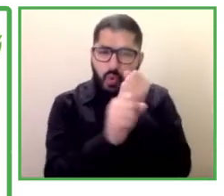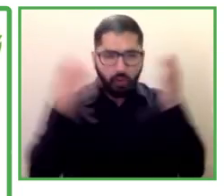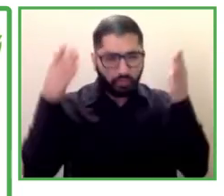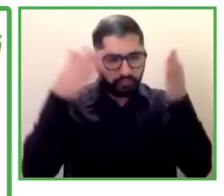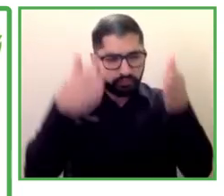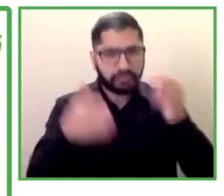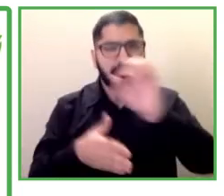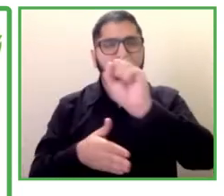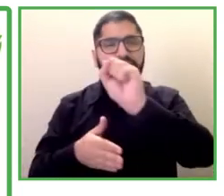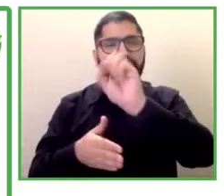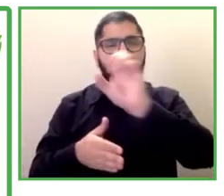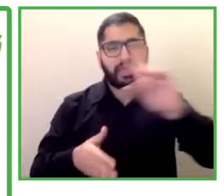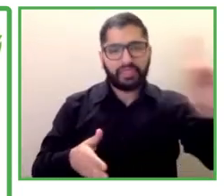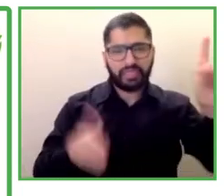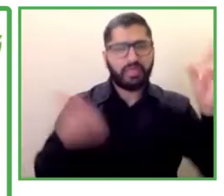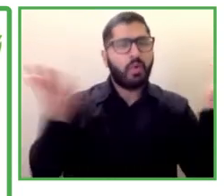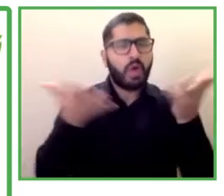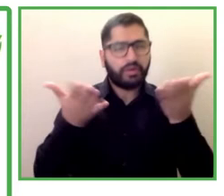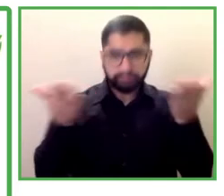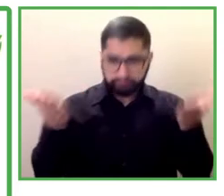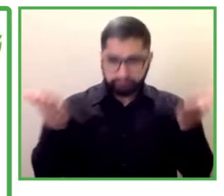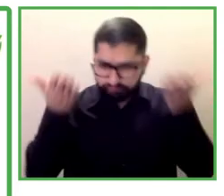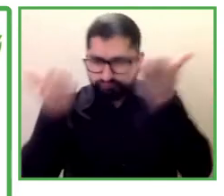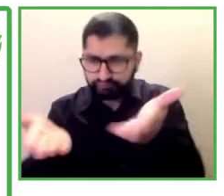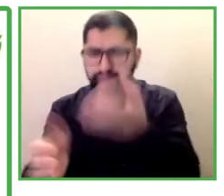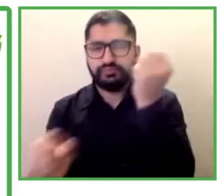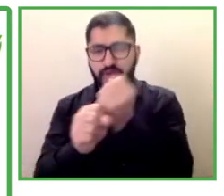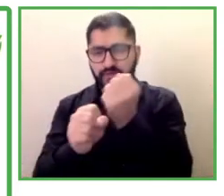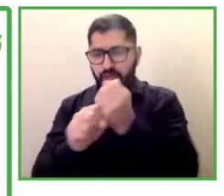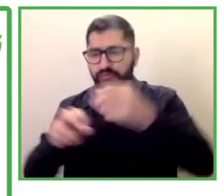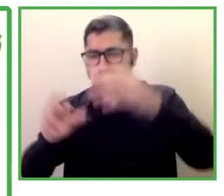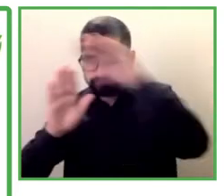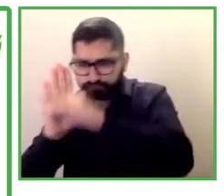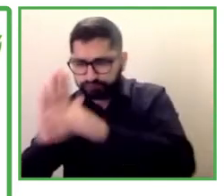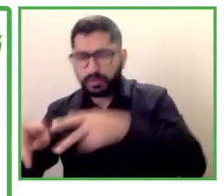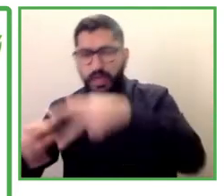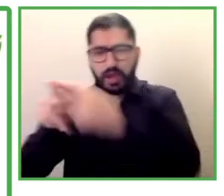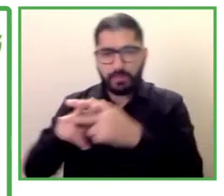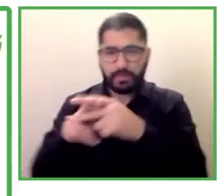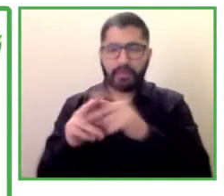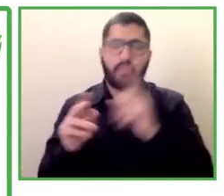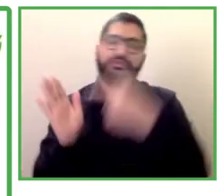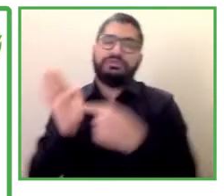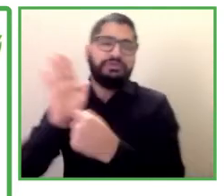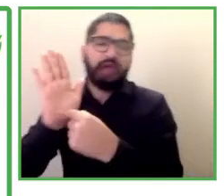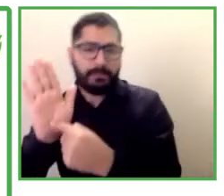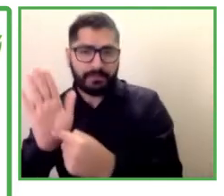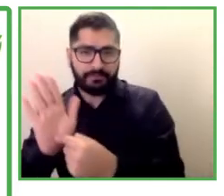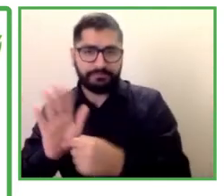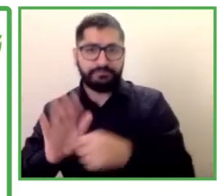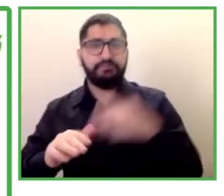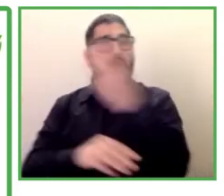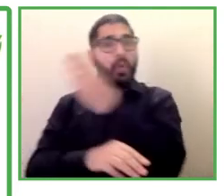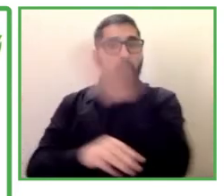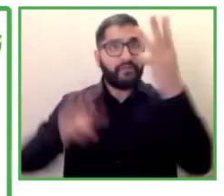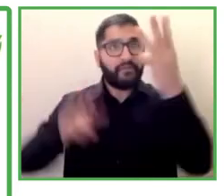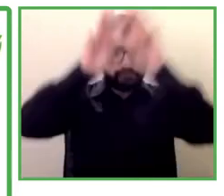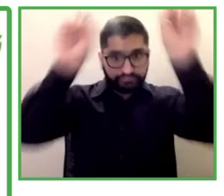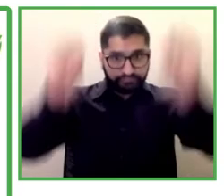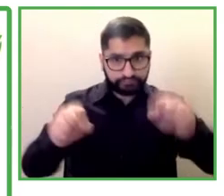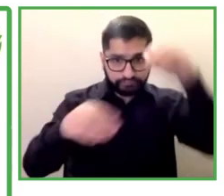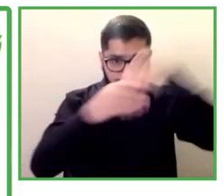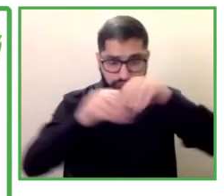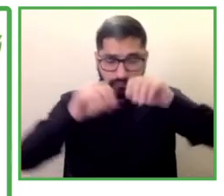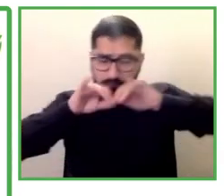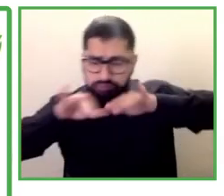Work Matters framework, have been replicated in 13 statewide action plans, and 48